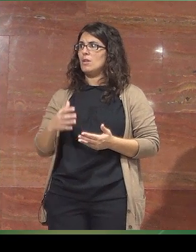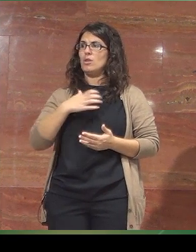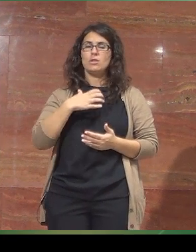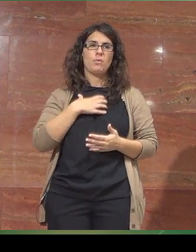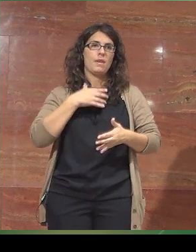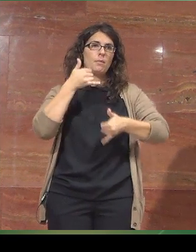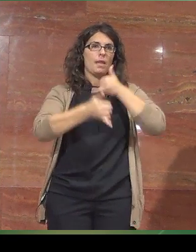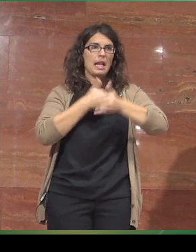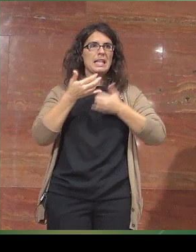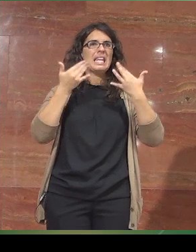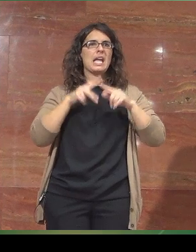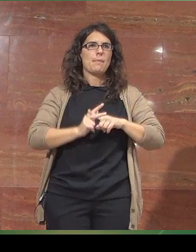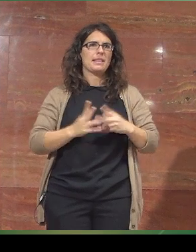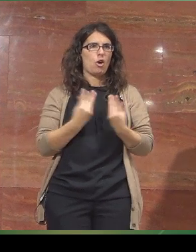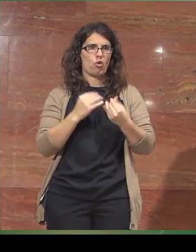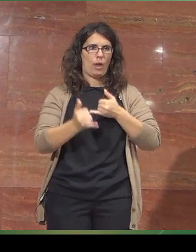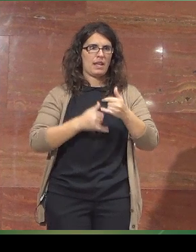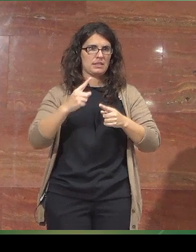an underground access.